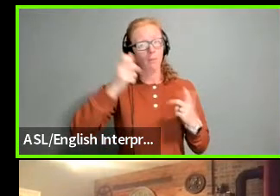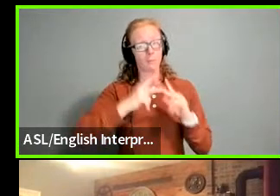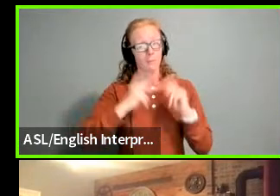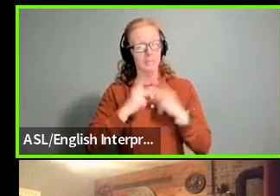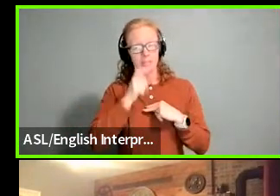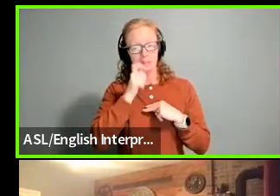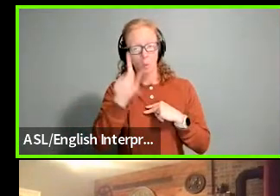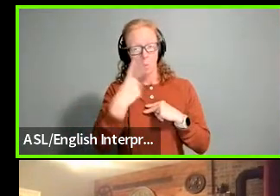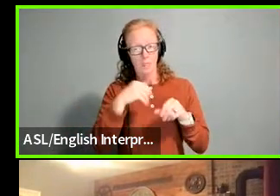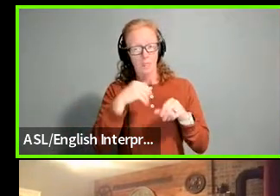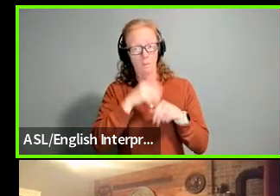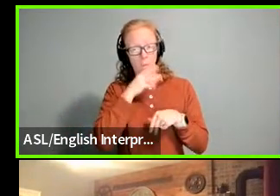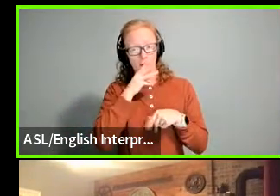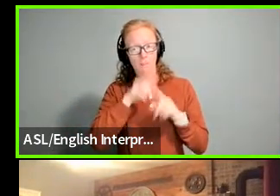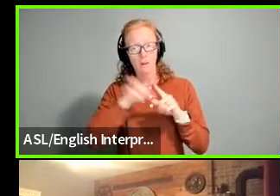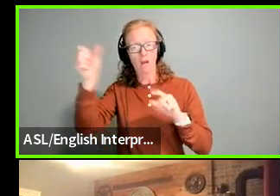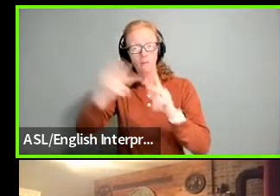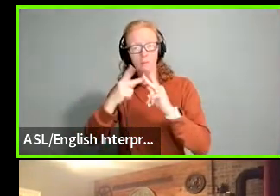else?